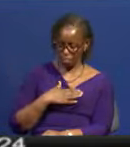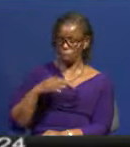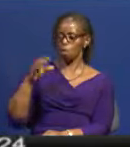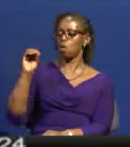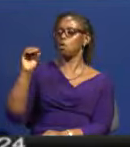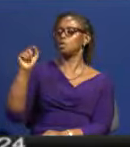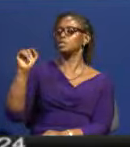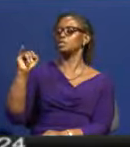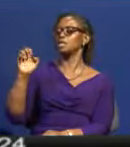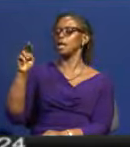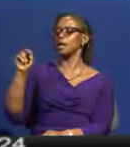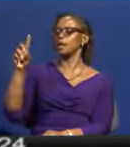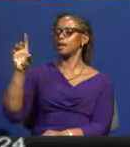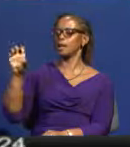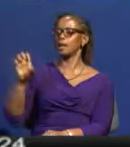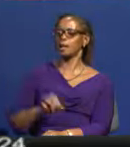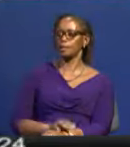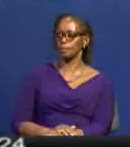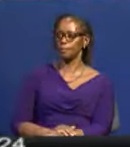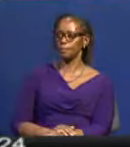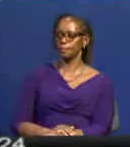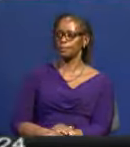Counsel.